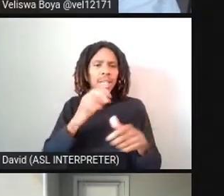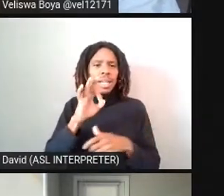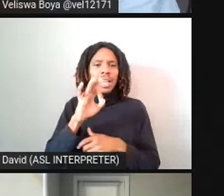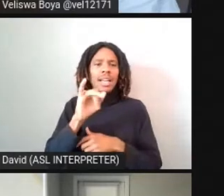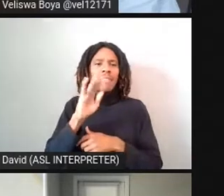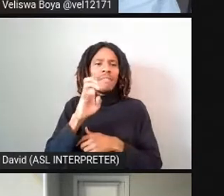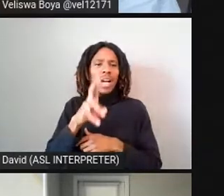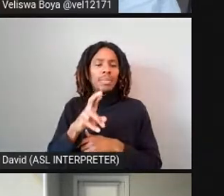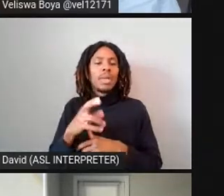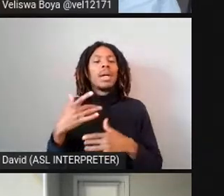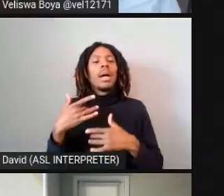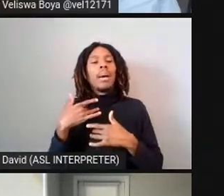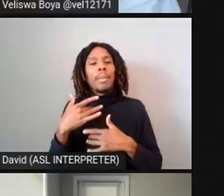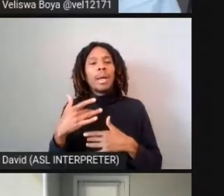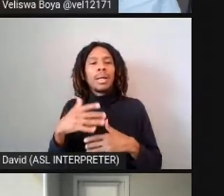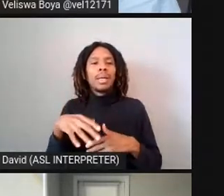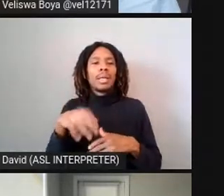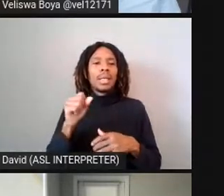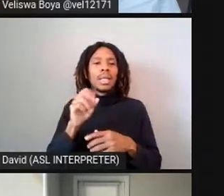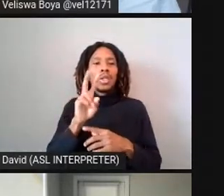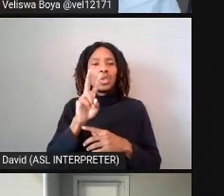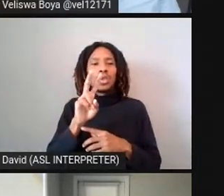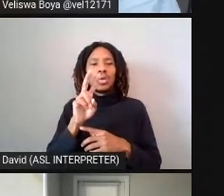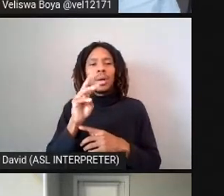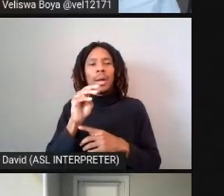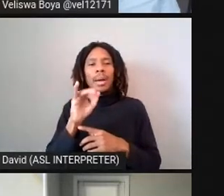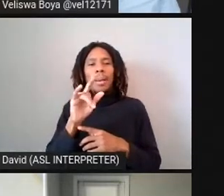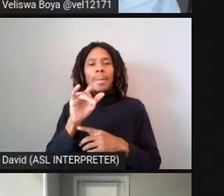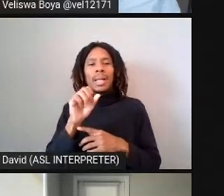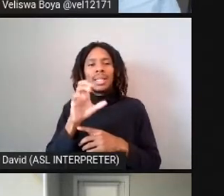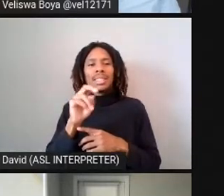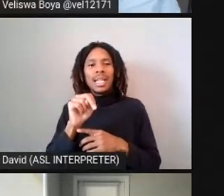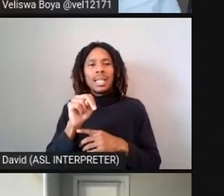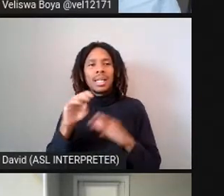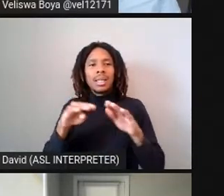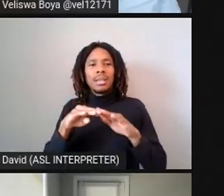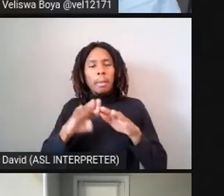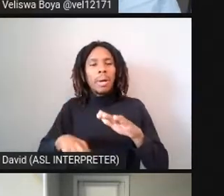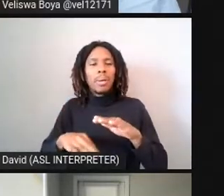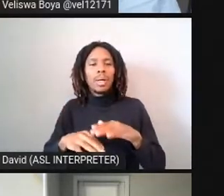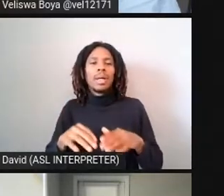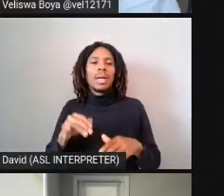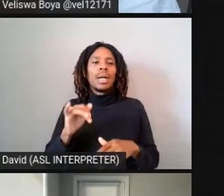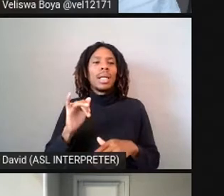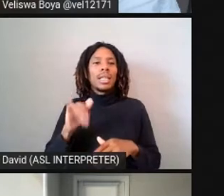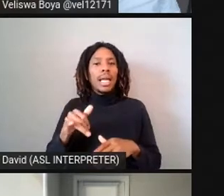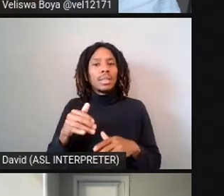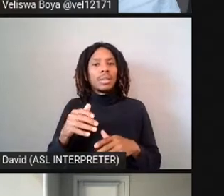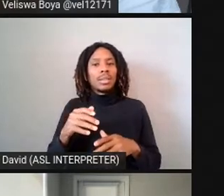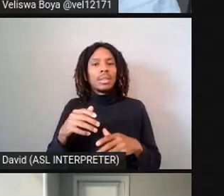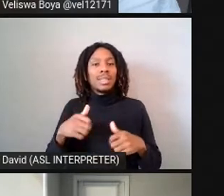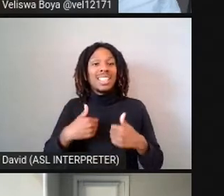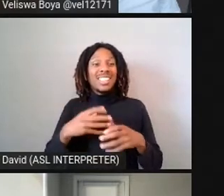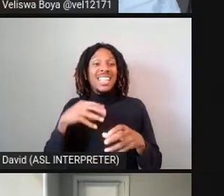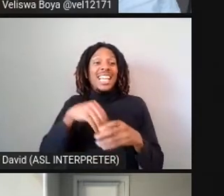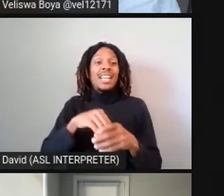with less than 2 millisecond latency between them. And those are components that lives within the AWS region, which